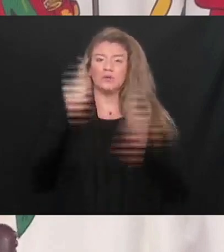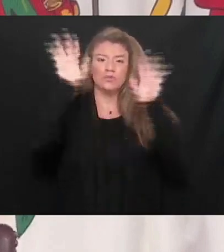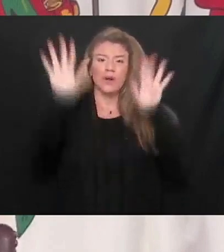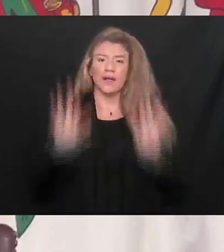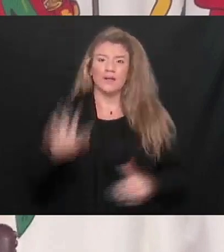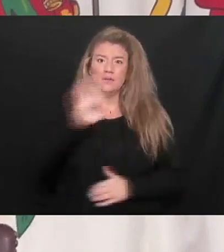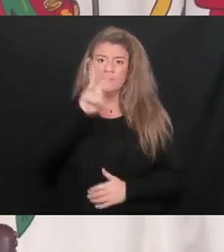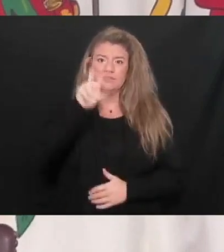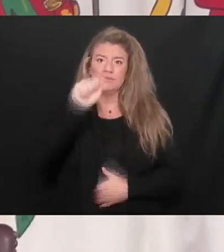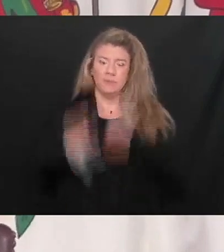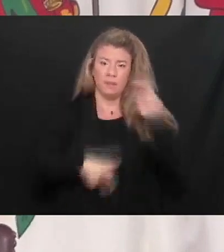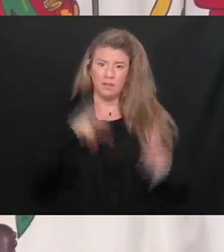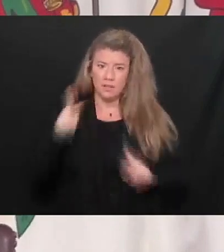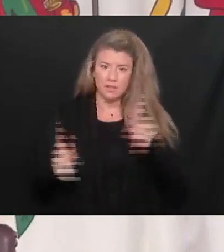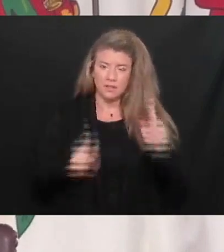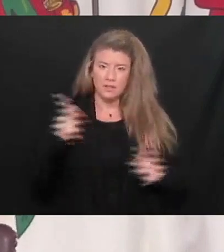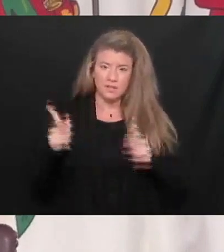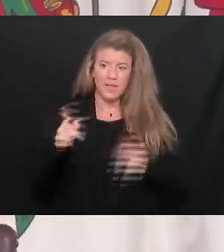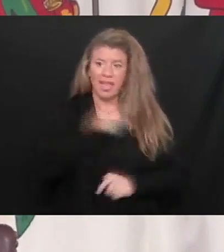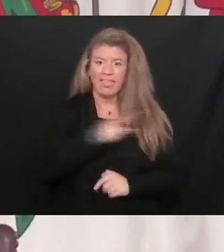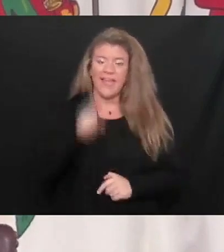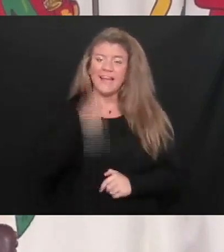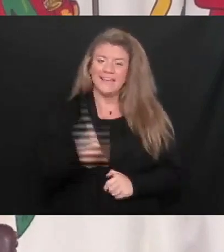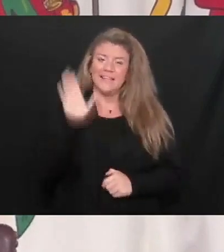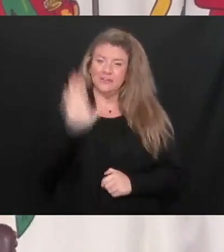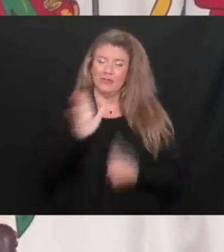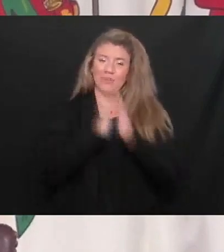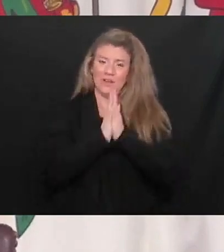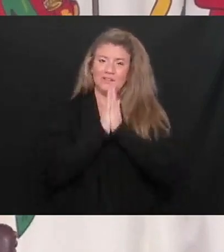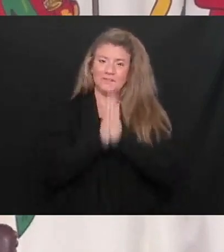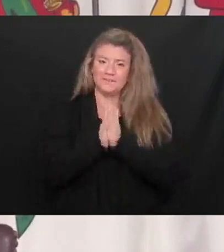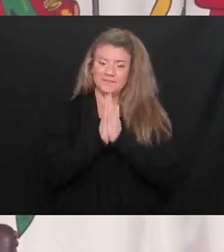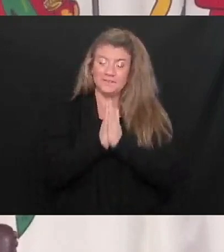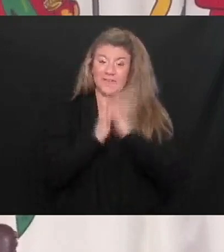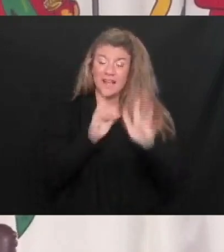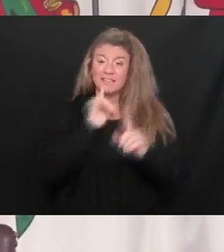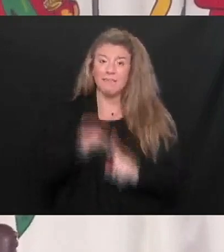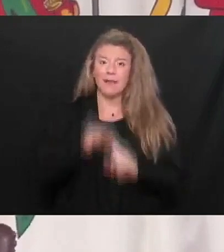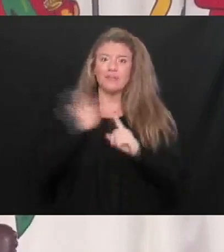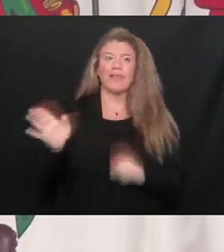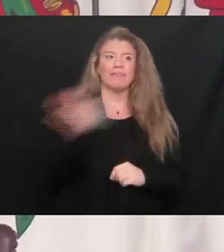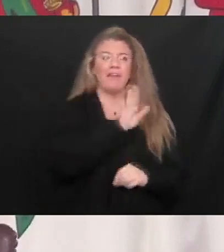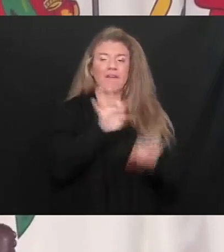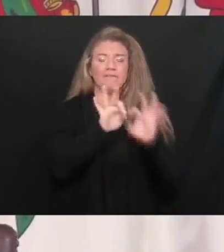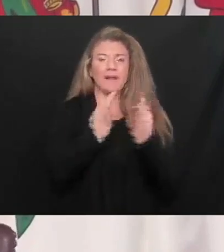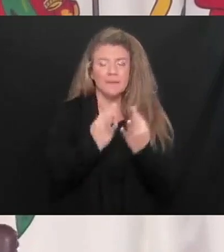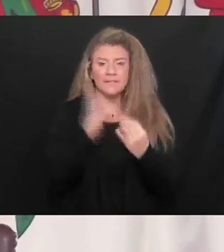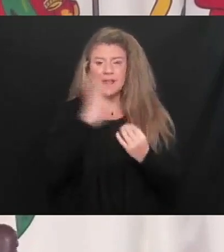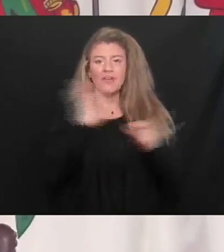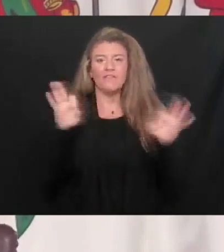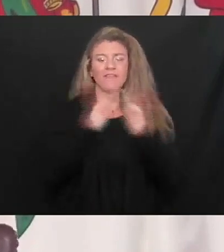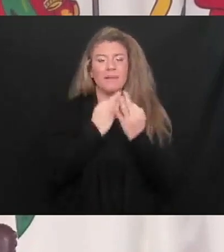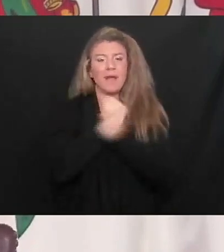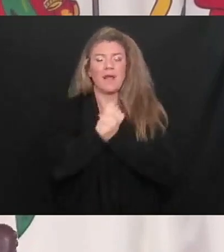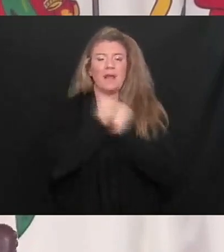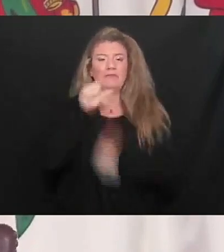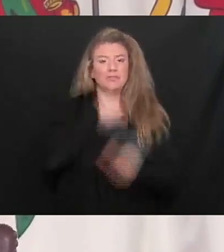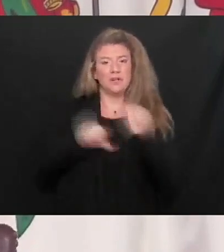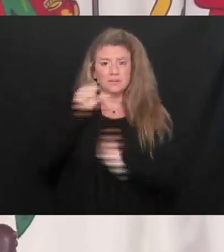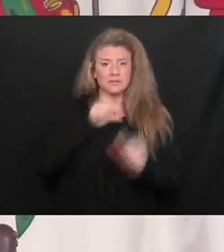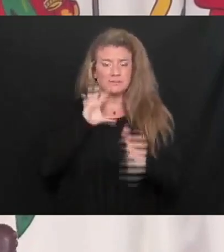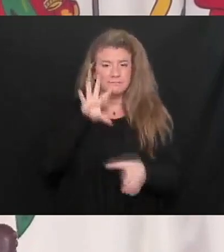Virginians. They need your prayers, especially their family and all their families and all their loved ones.